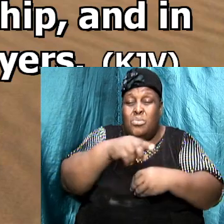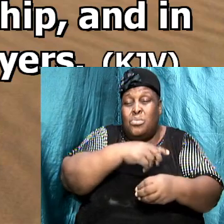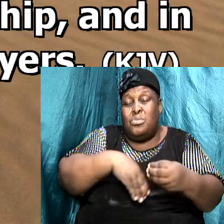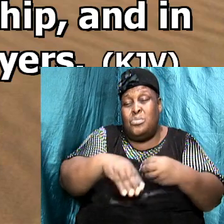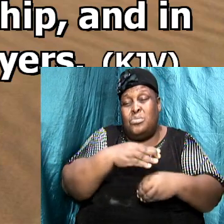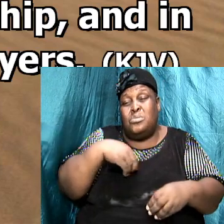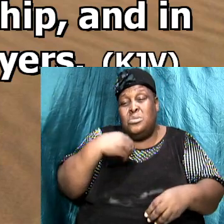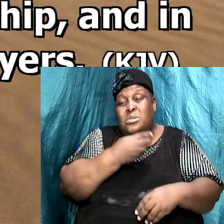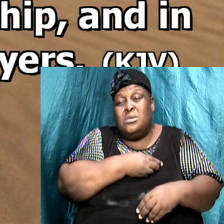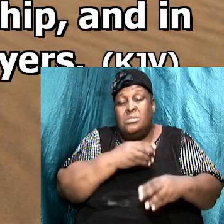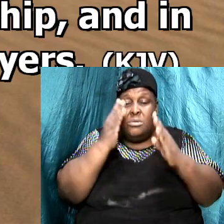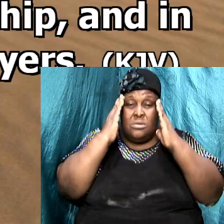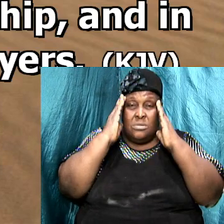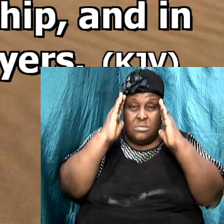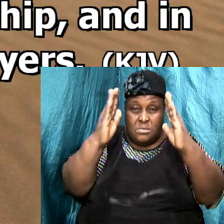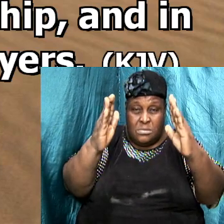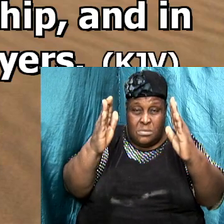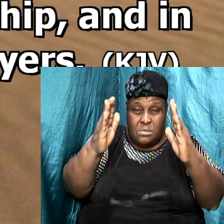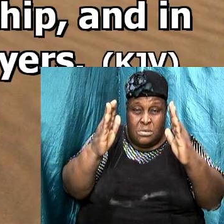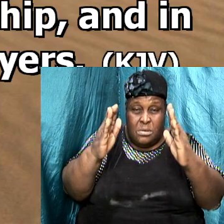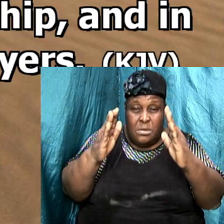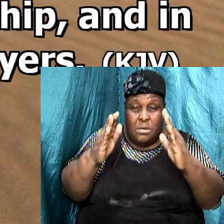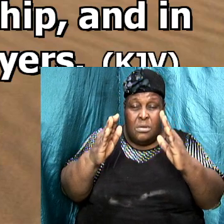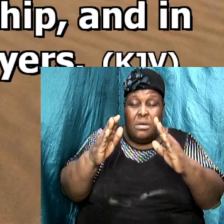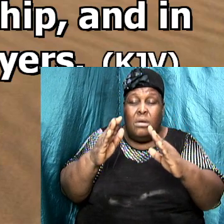doctrine that has been passed down to us.